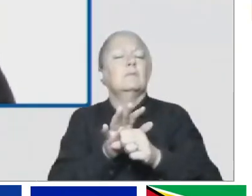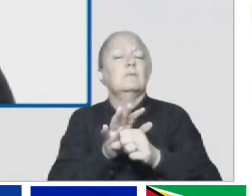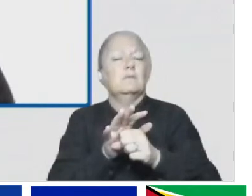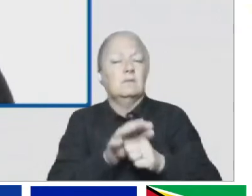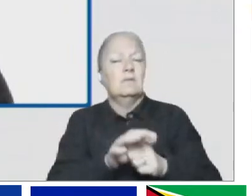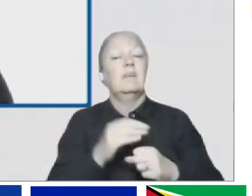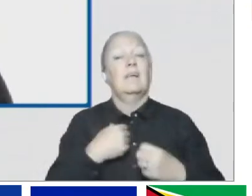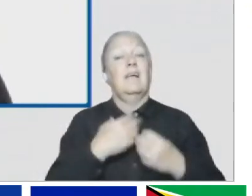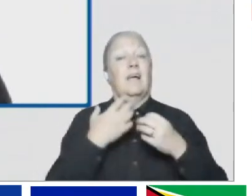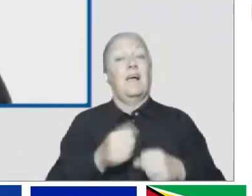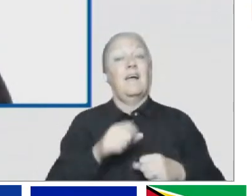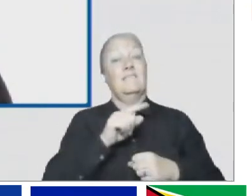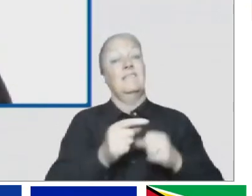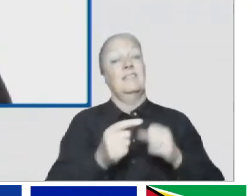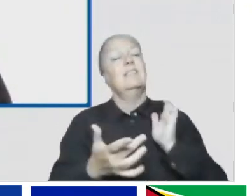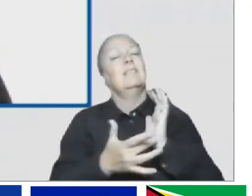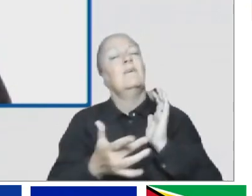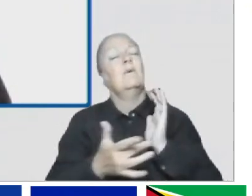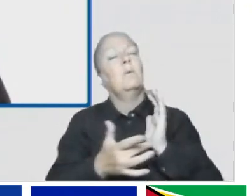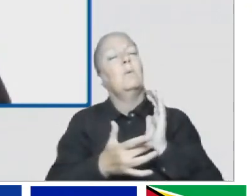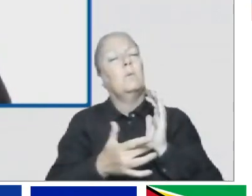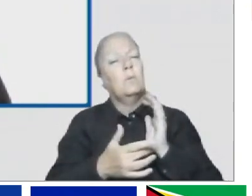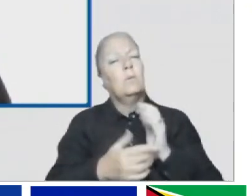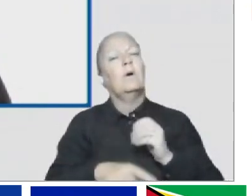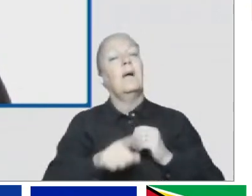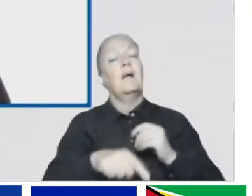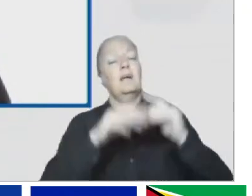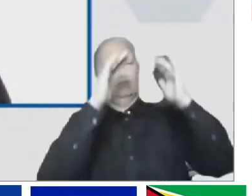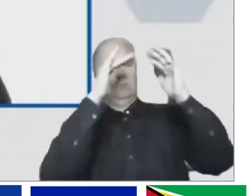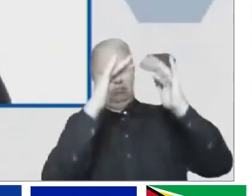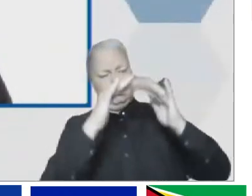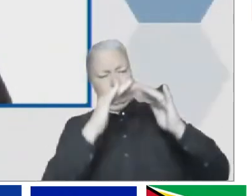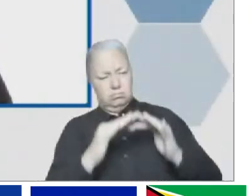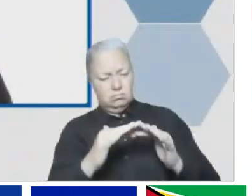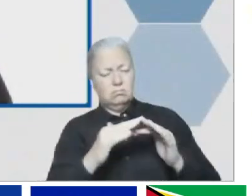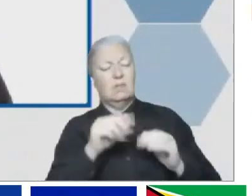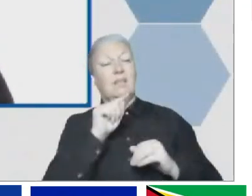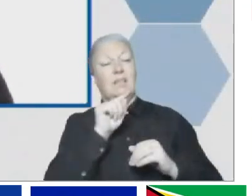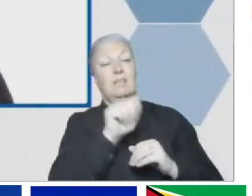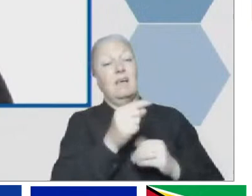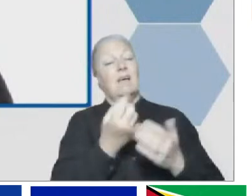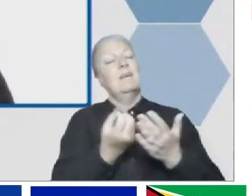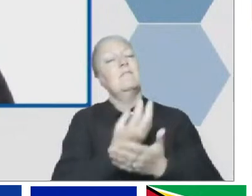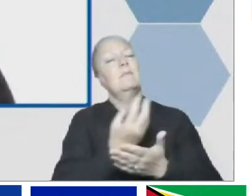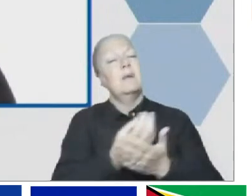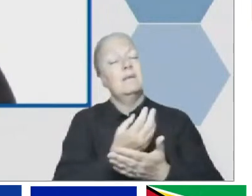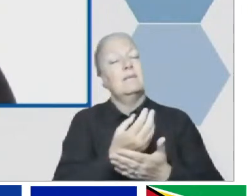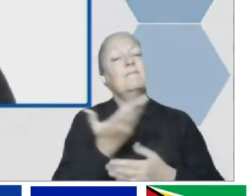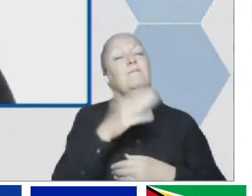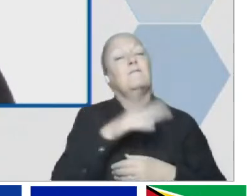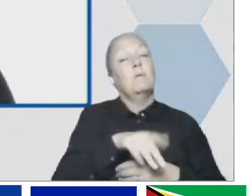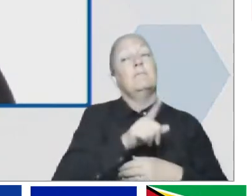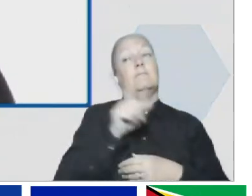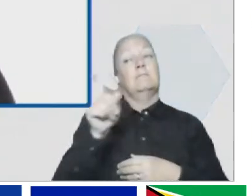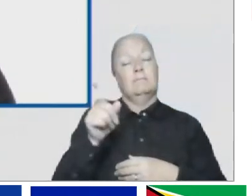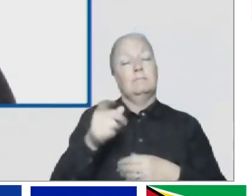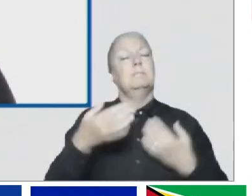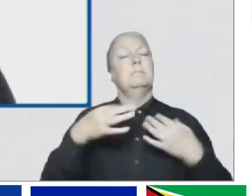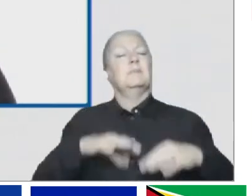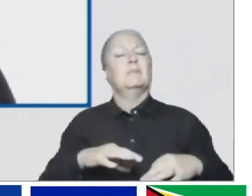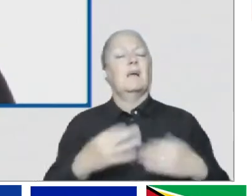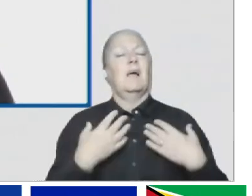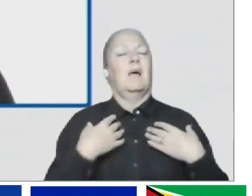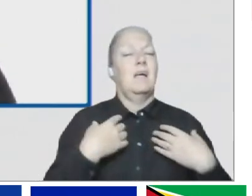records that was also prepared using information that would come from our Ministry of Health and Wellness. Records